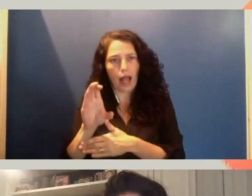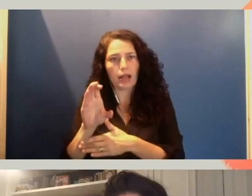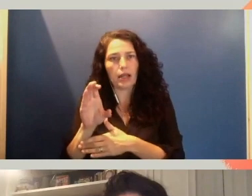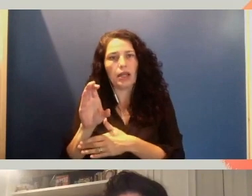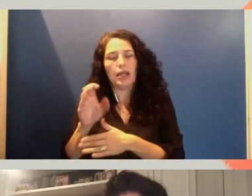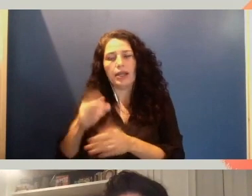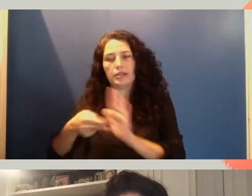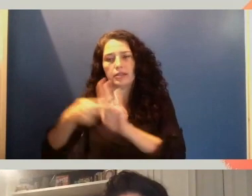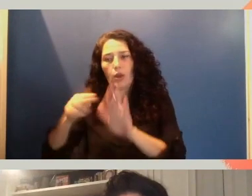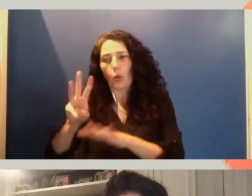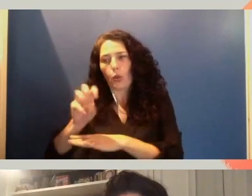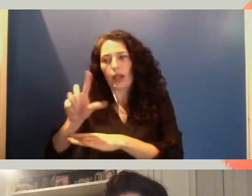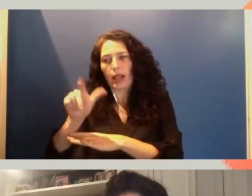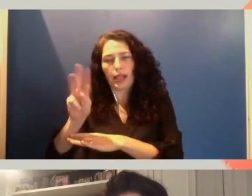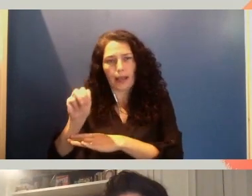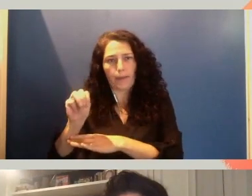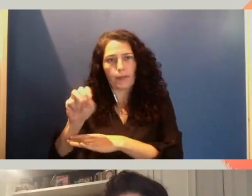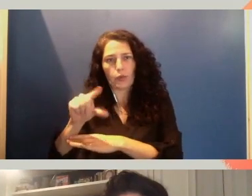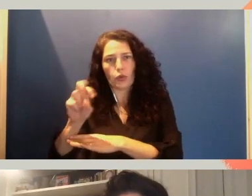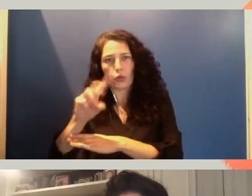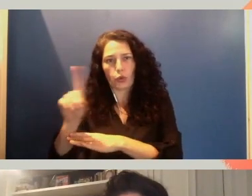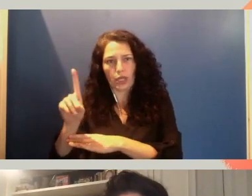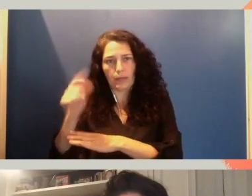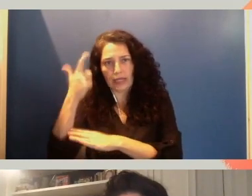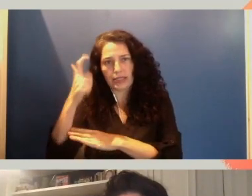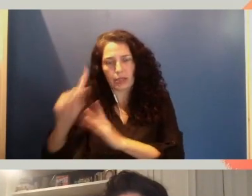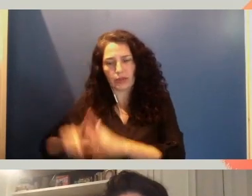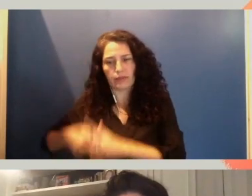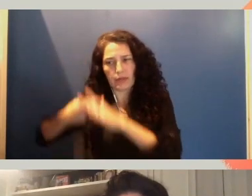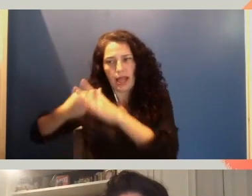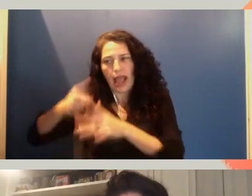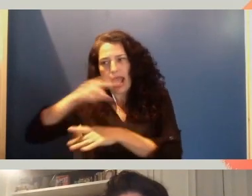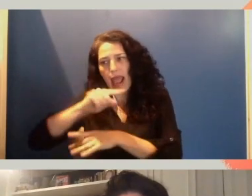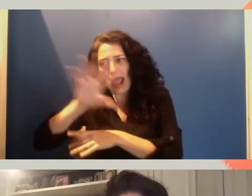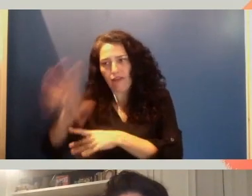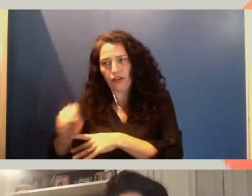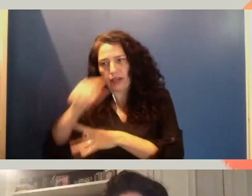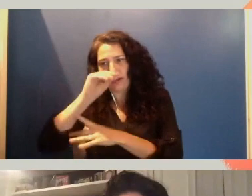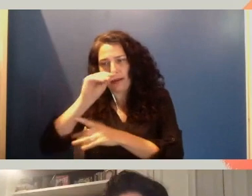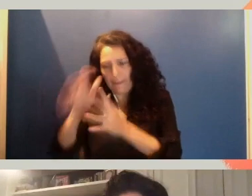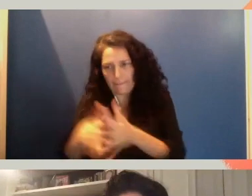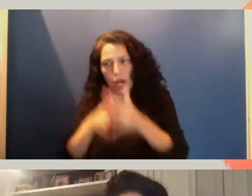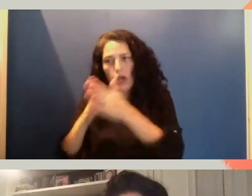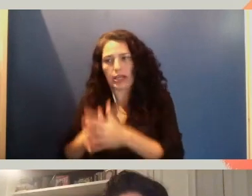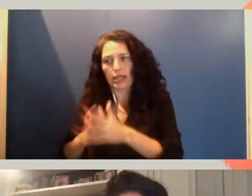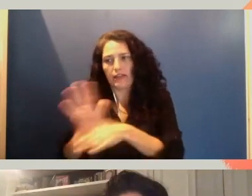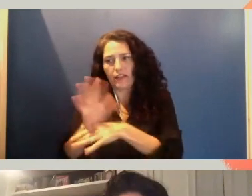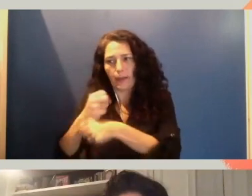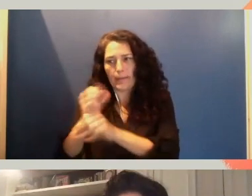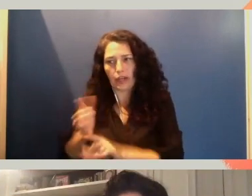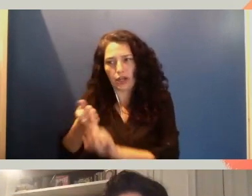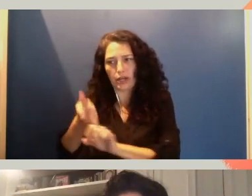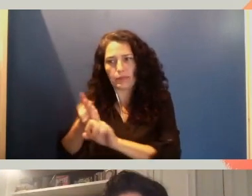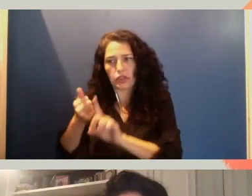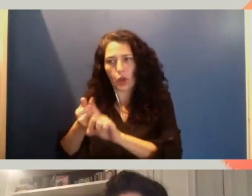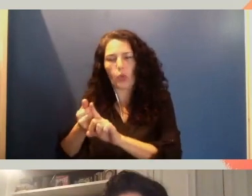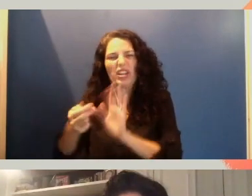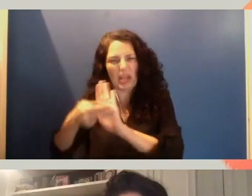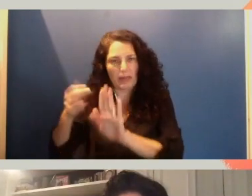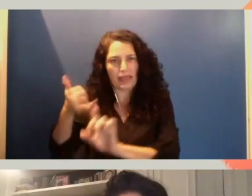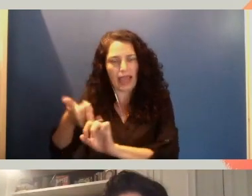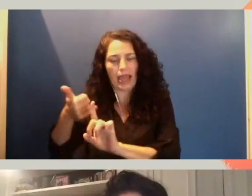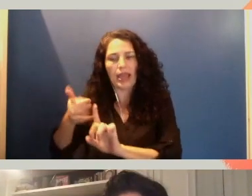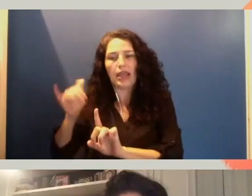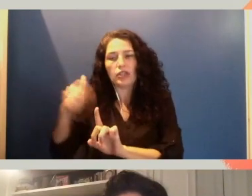Greaves, a pioneering African-American filmmaker. And it really is intended to address the problem that